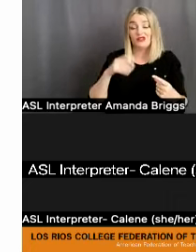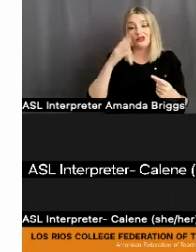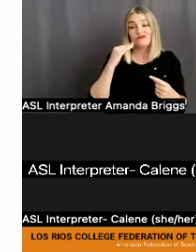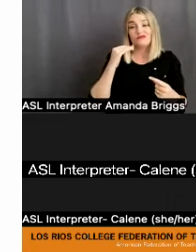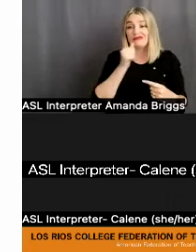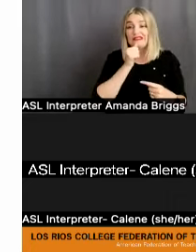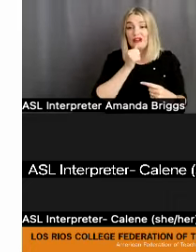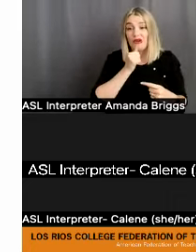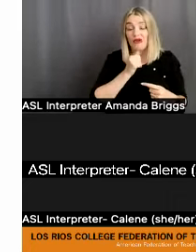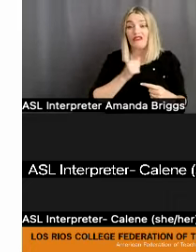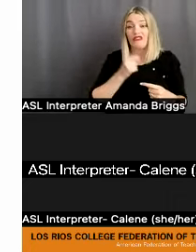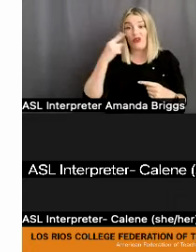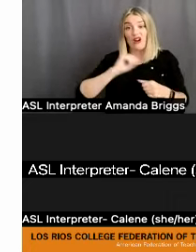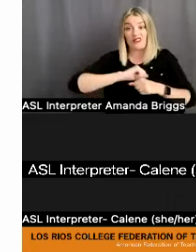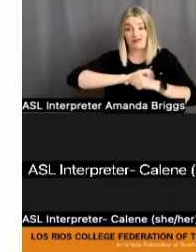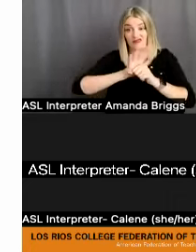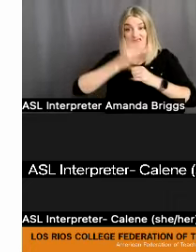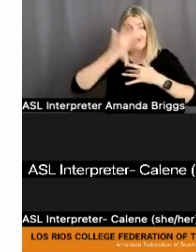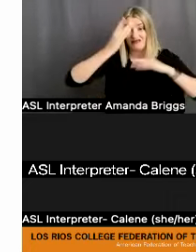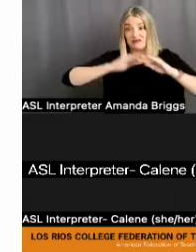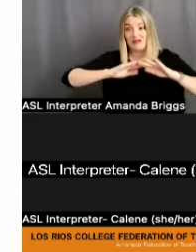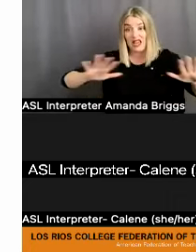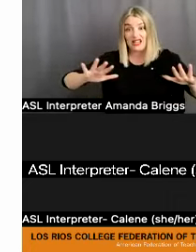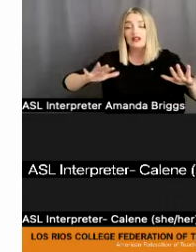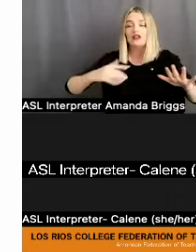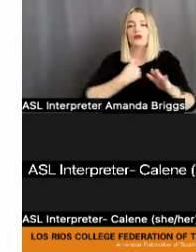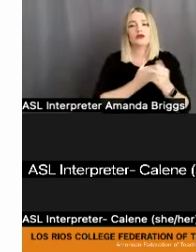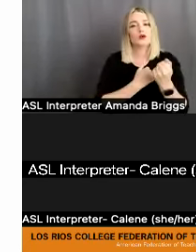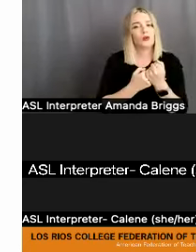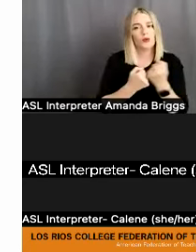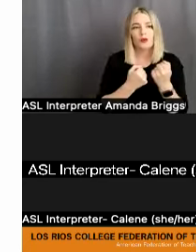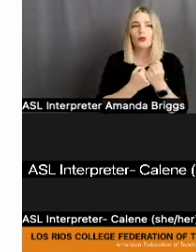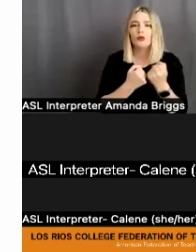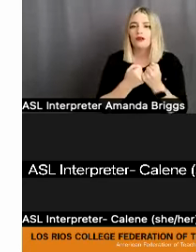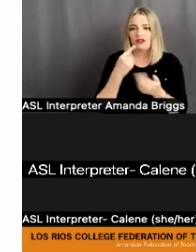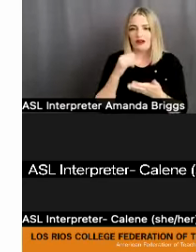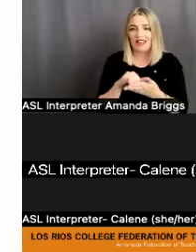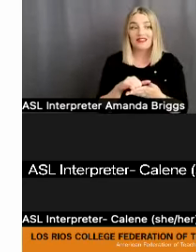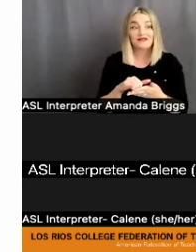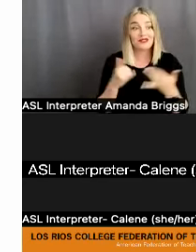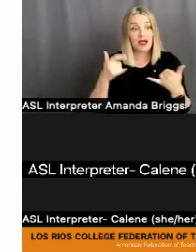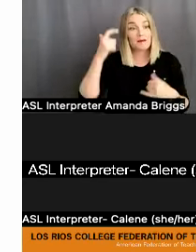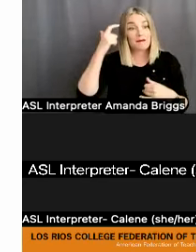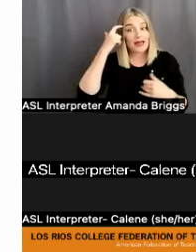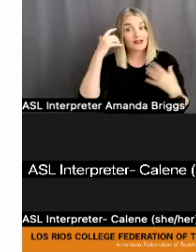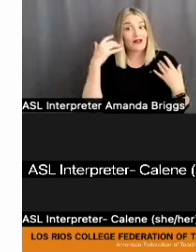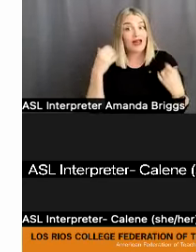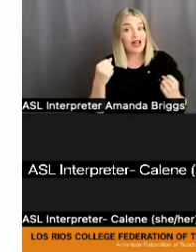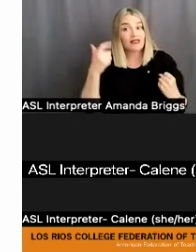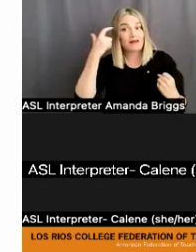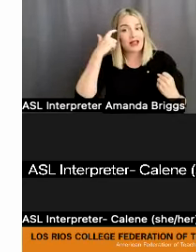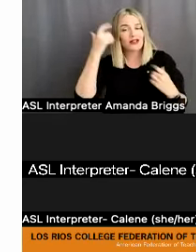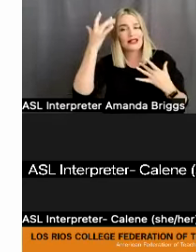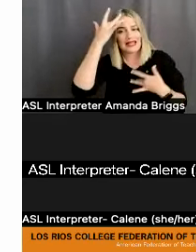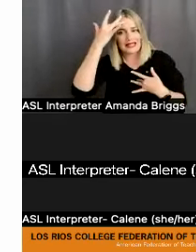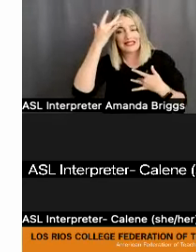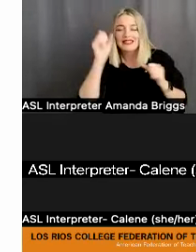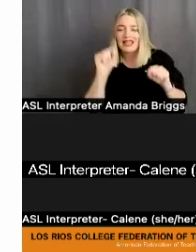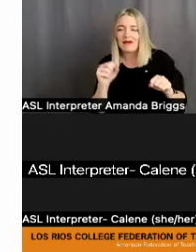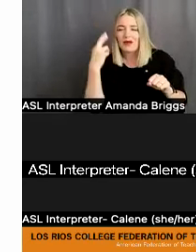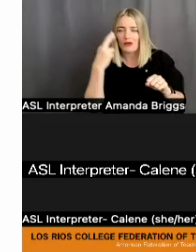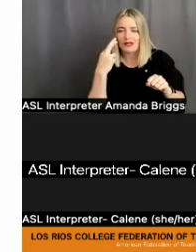pandemic and how difficult it's been coming back, we advocated for that as well. And so now mental health, mental illness can be part of the reason in which you use your